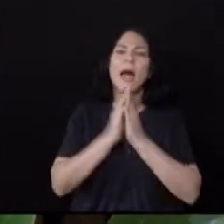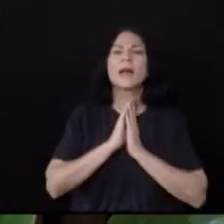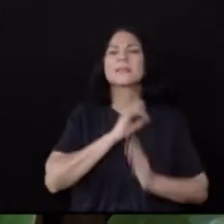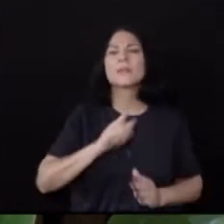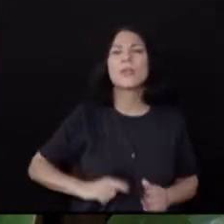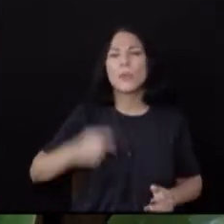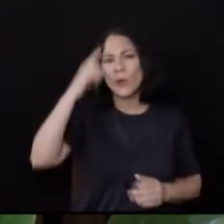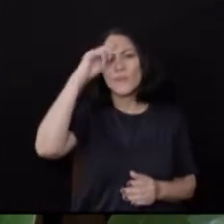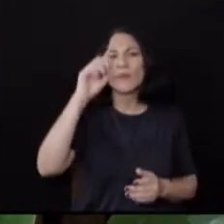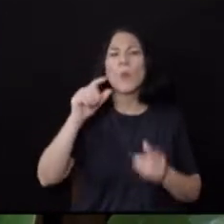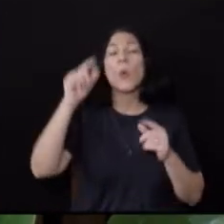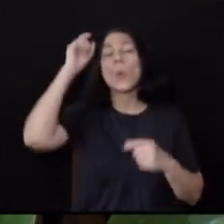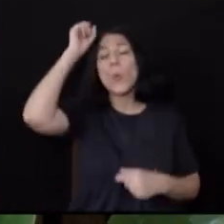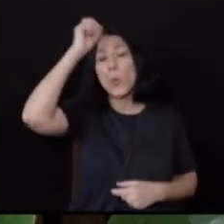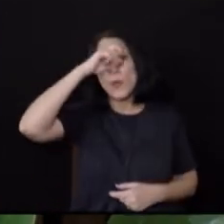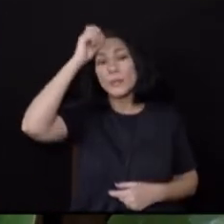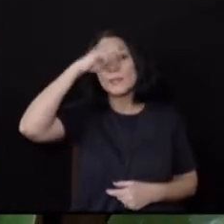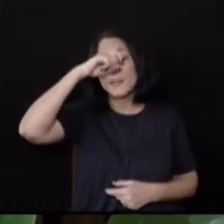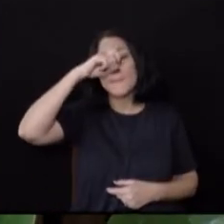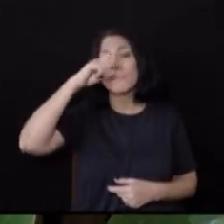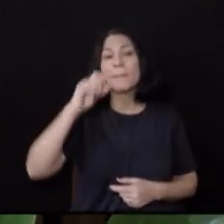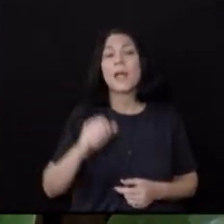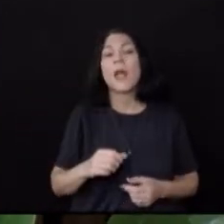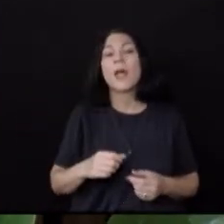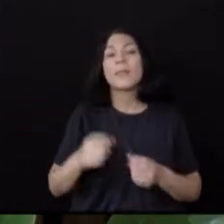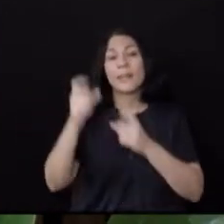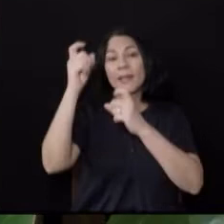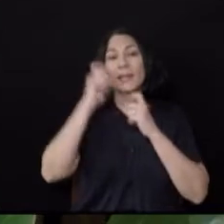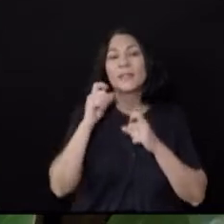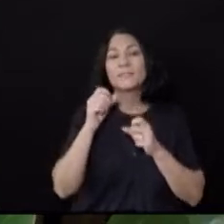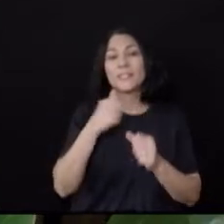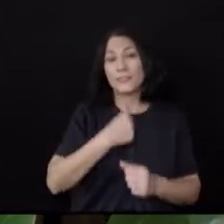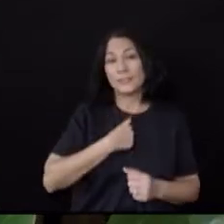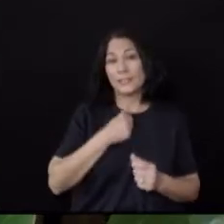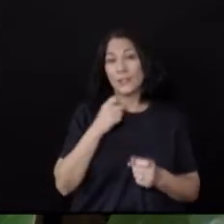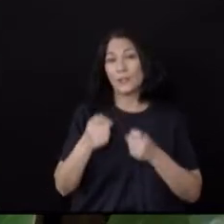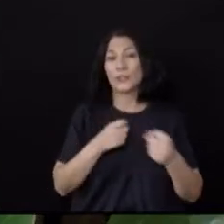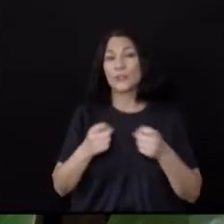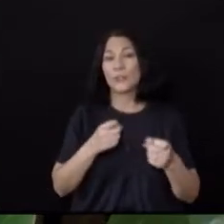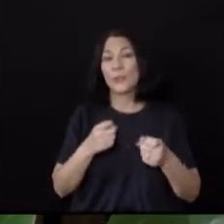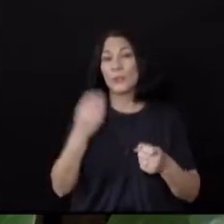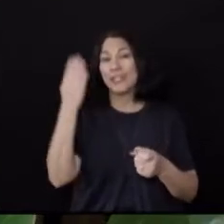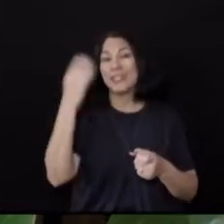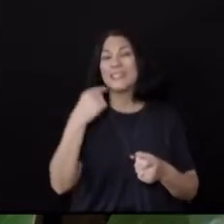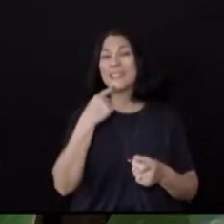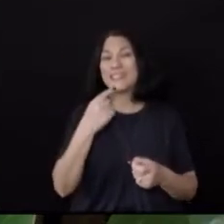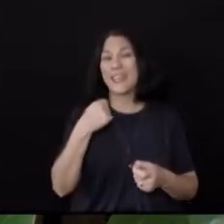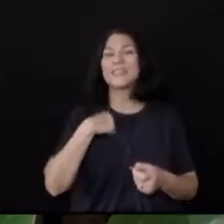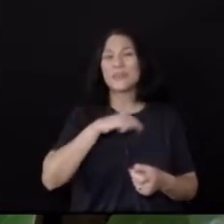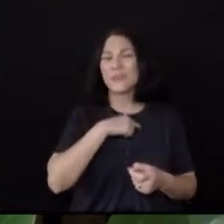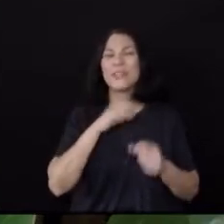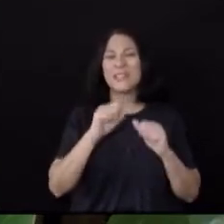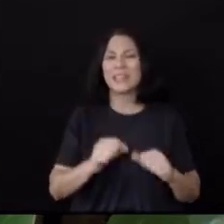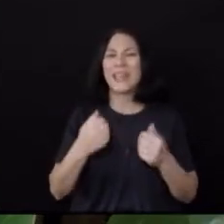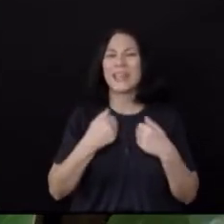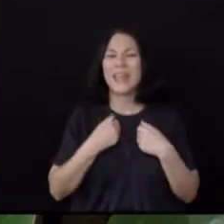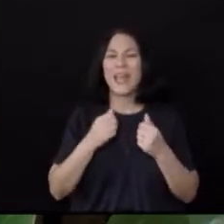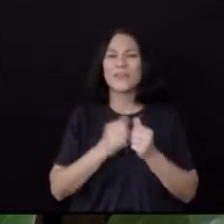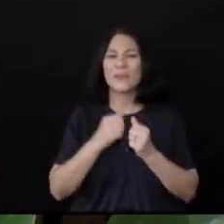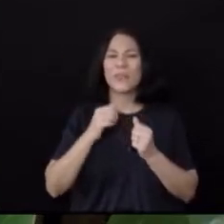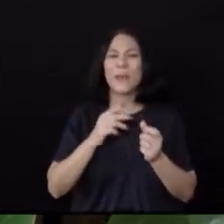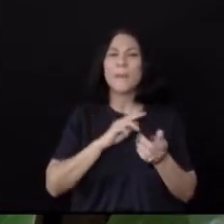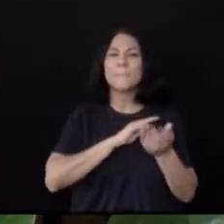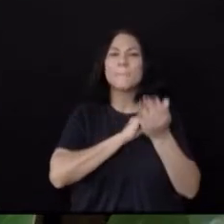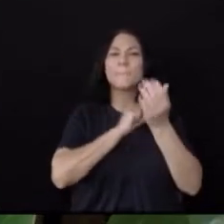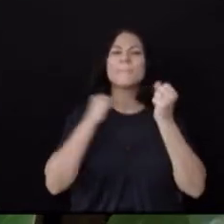the Lord for temperance. Ask the Lord for the gift of self-control, which he says we can have by the power of his Holy